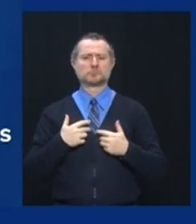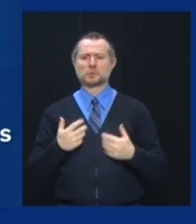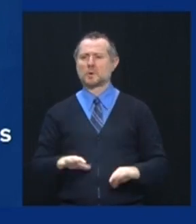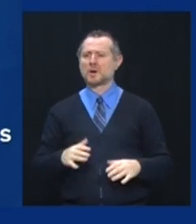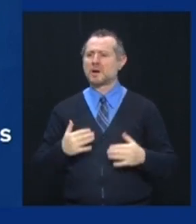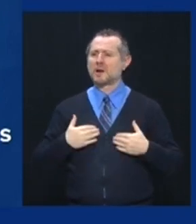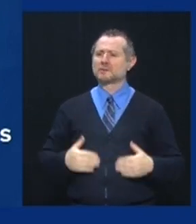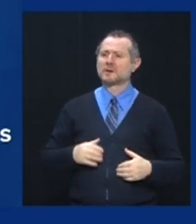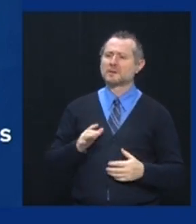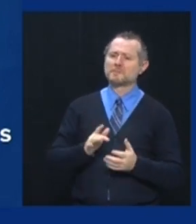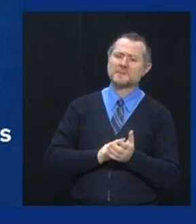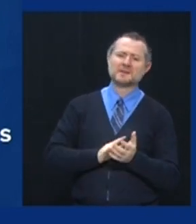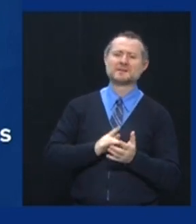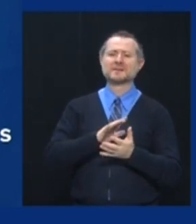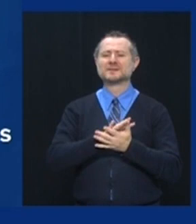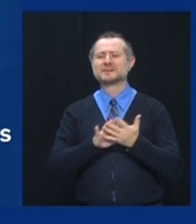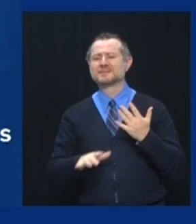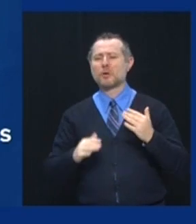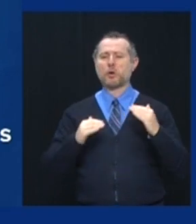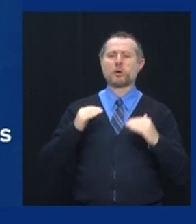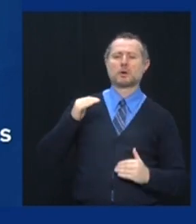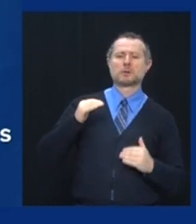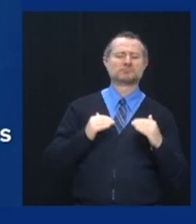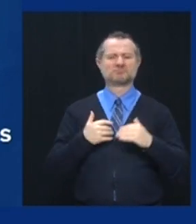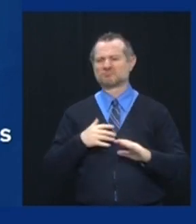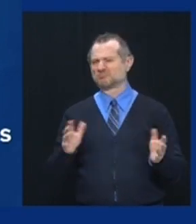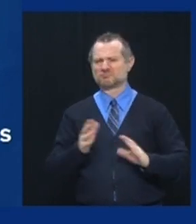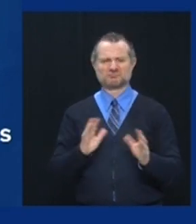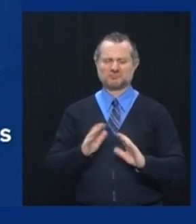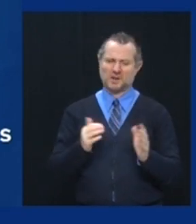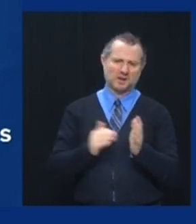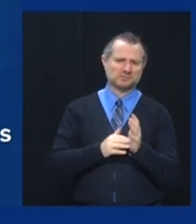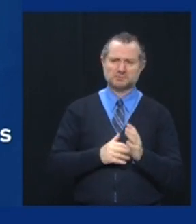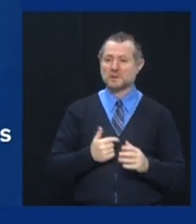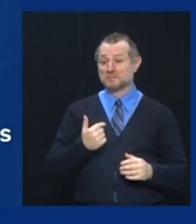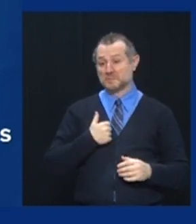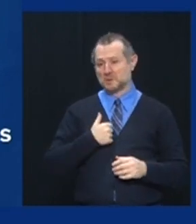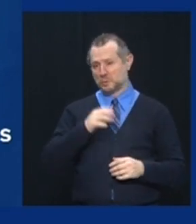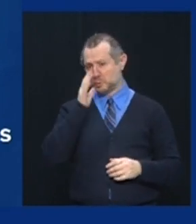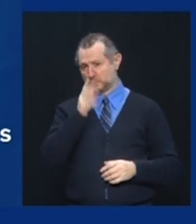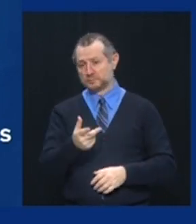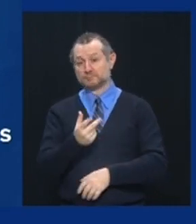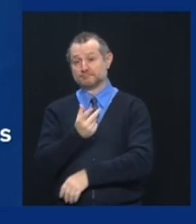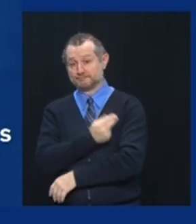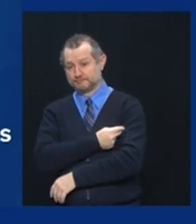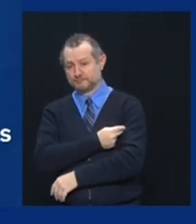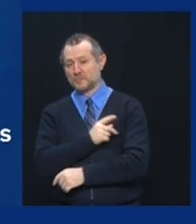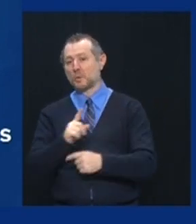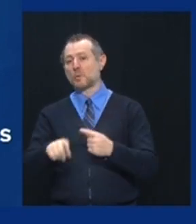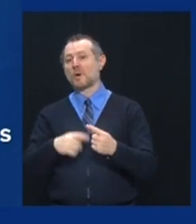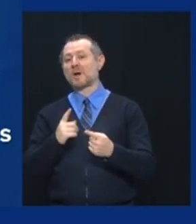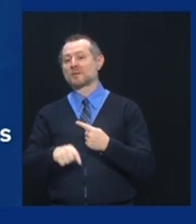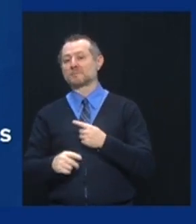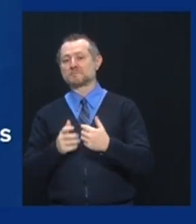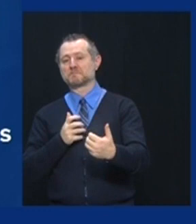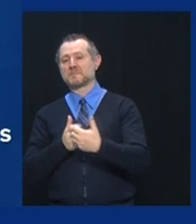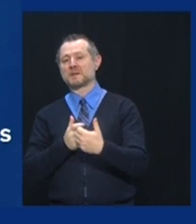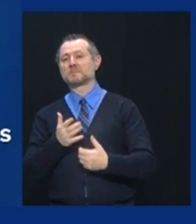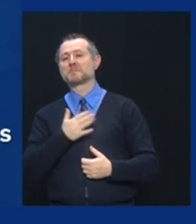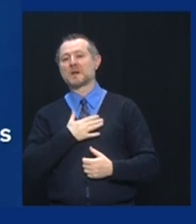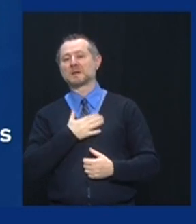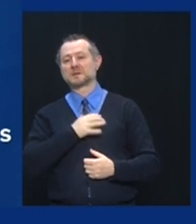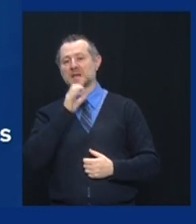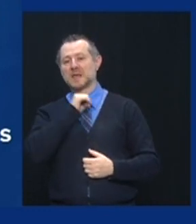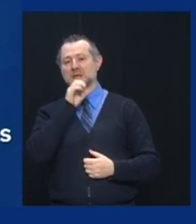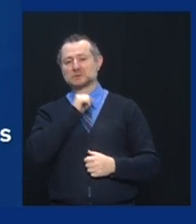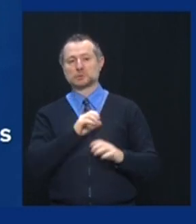not replicated. I'm going to be getting my vaccine when it's available for my age group in Black and Latino